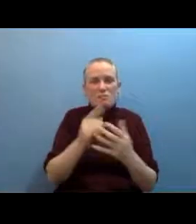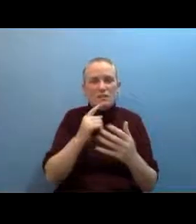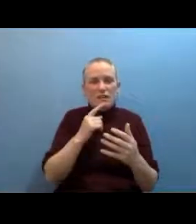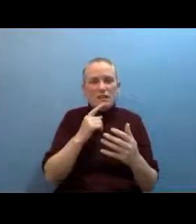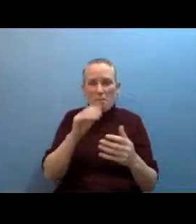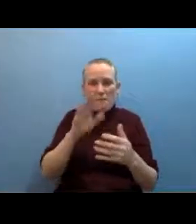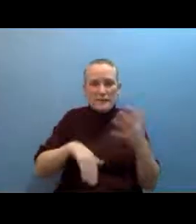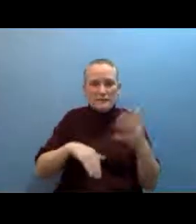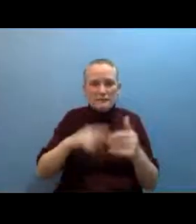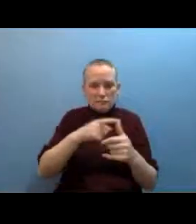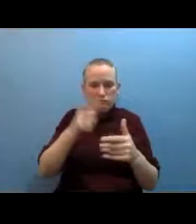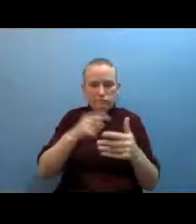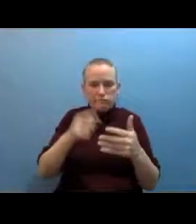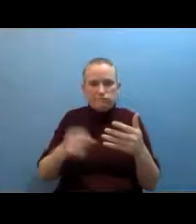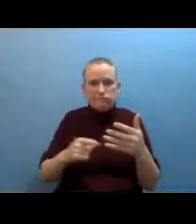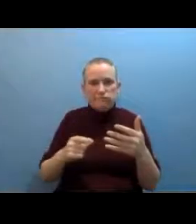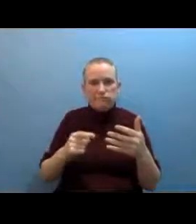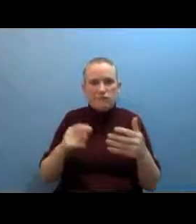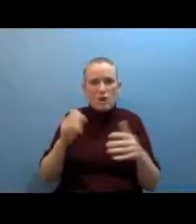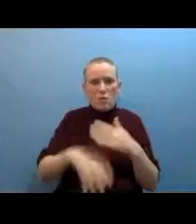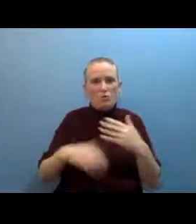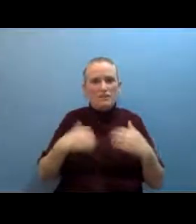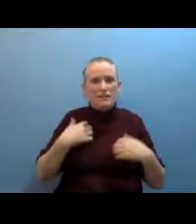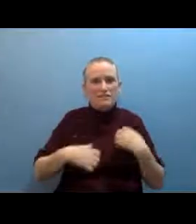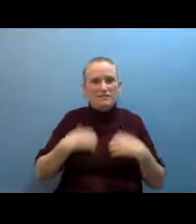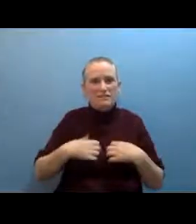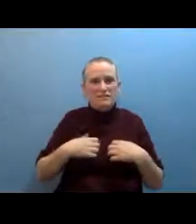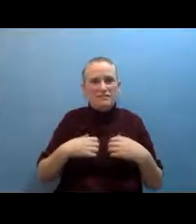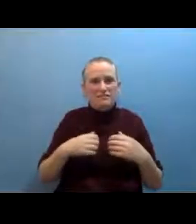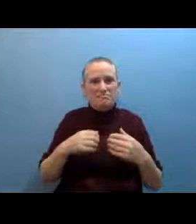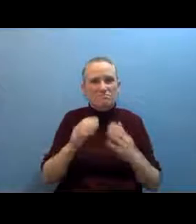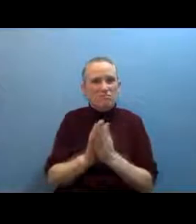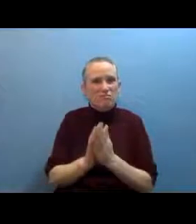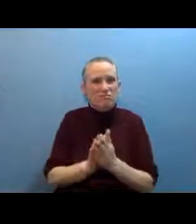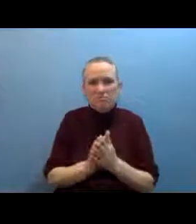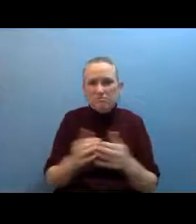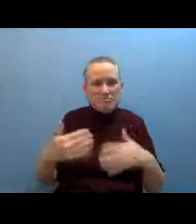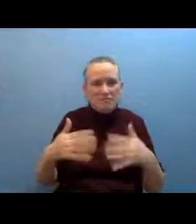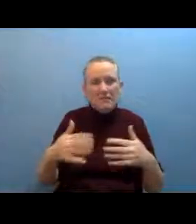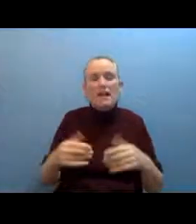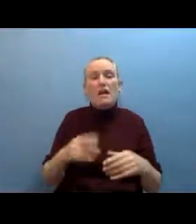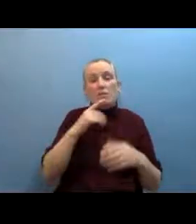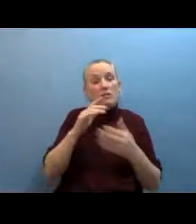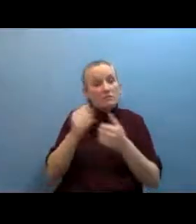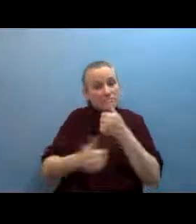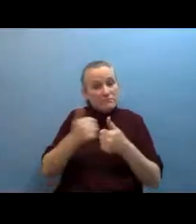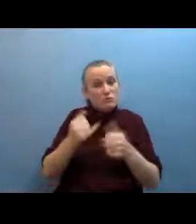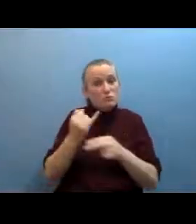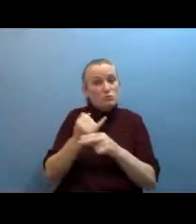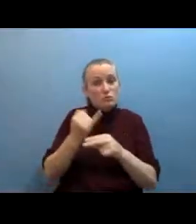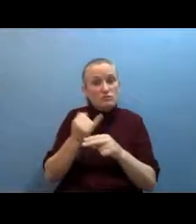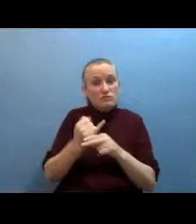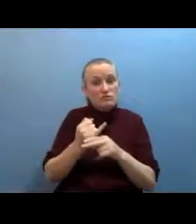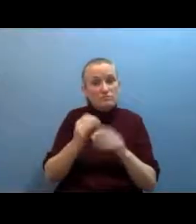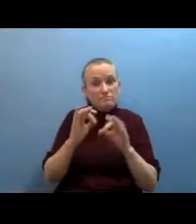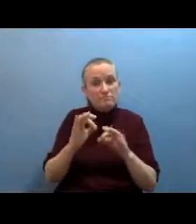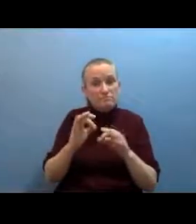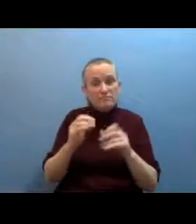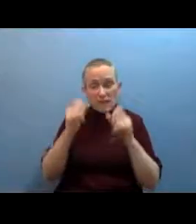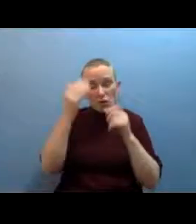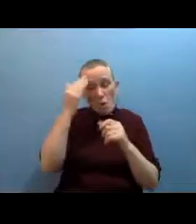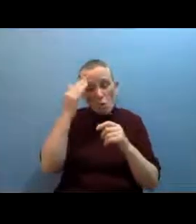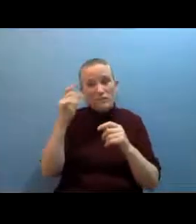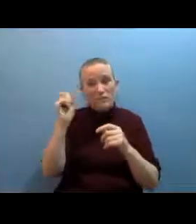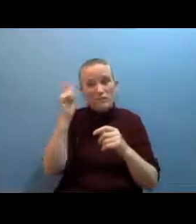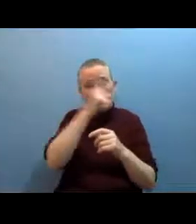person. I think it's really important as well to state that schools are really stepping up to the challenge, and I think that they're very much aware of the difficulties that young